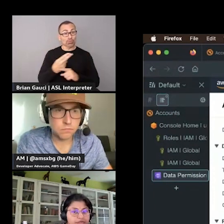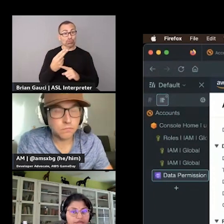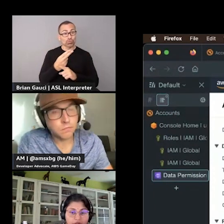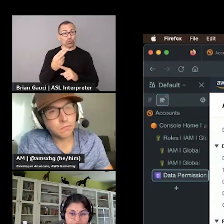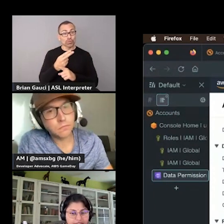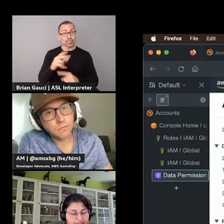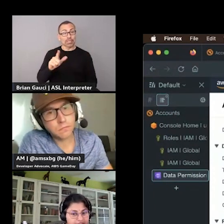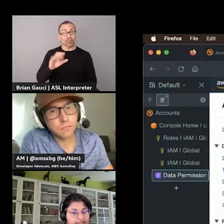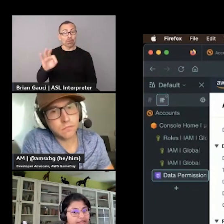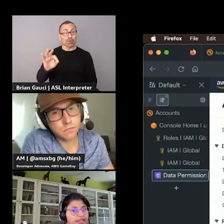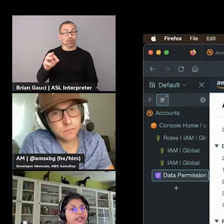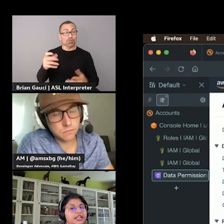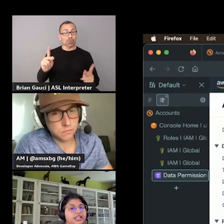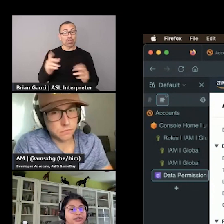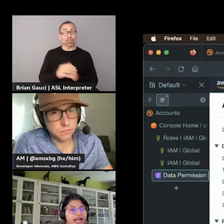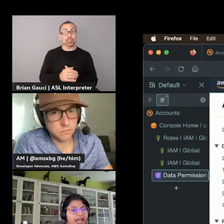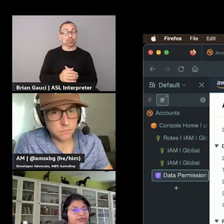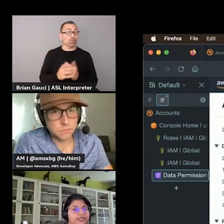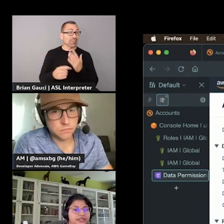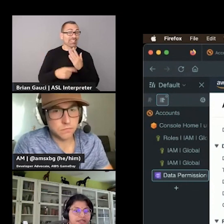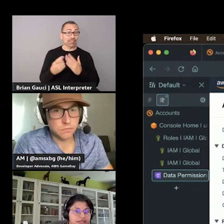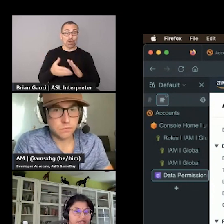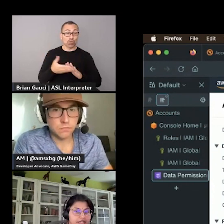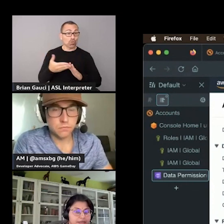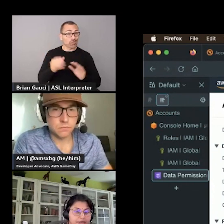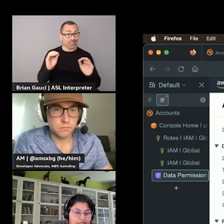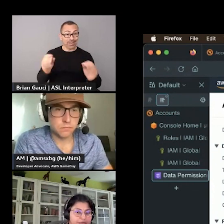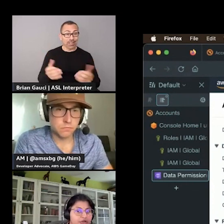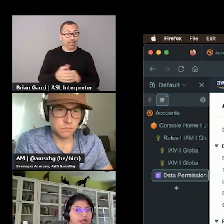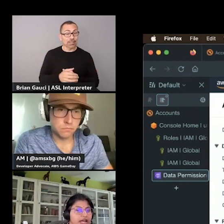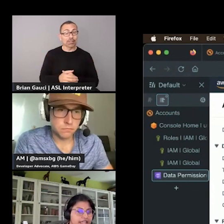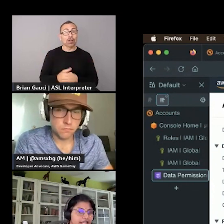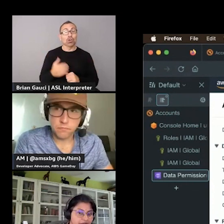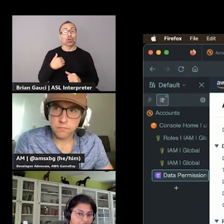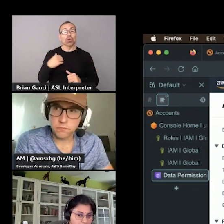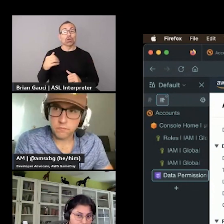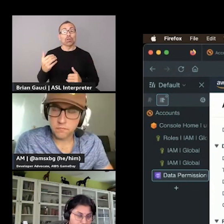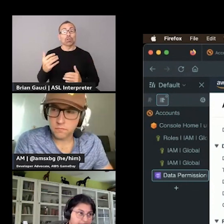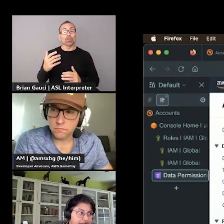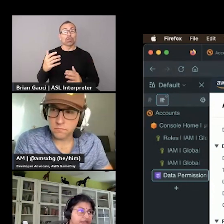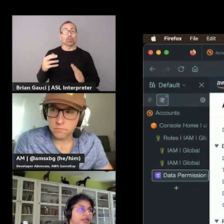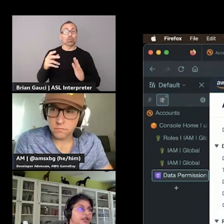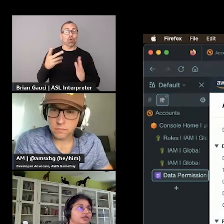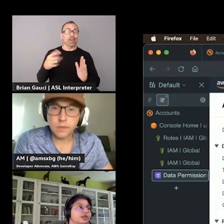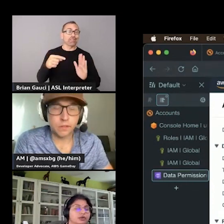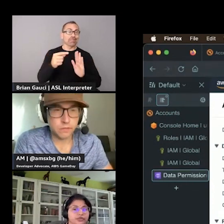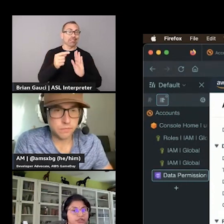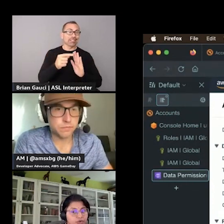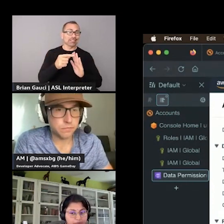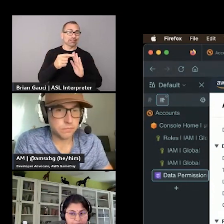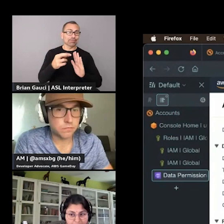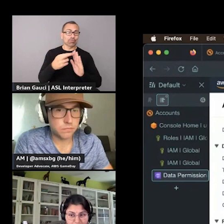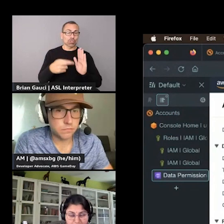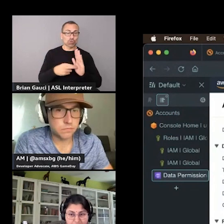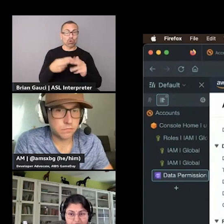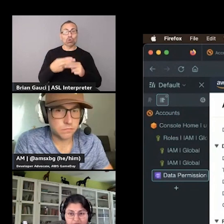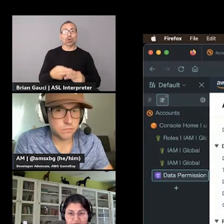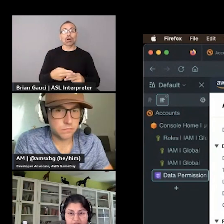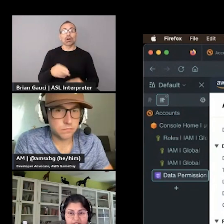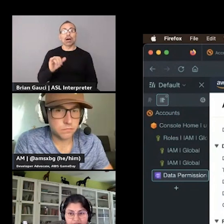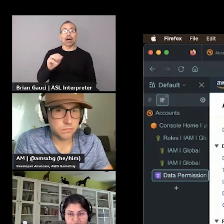default, you have not done anything. It will have this principle called IAM allowed principles with a super